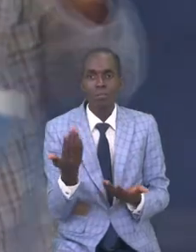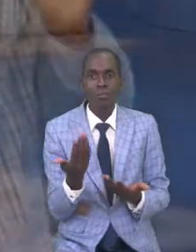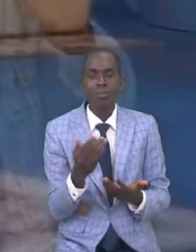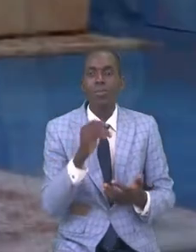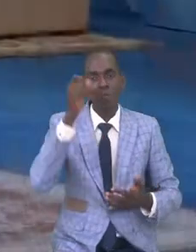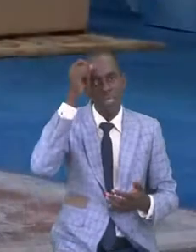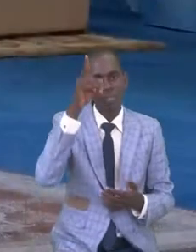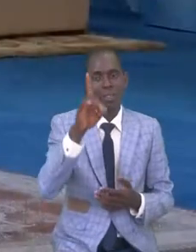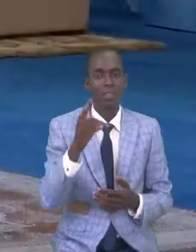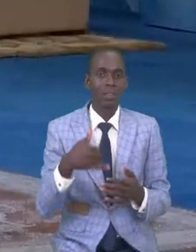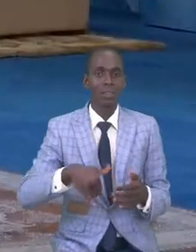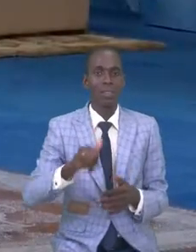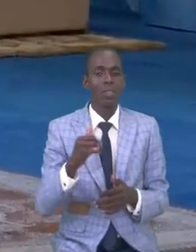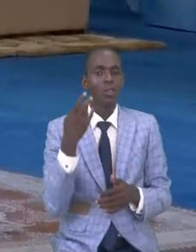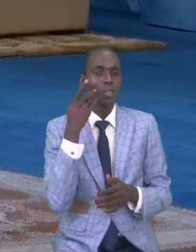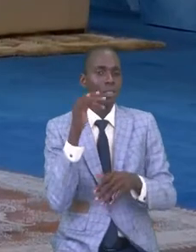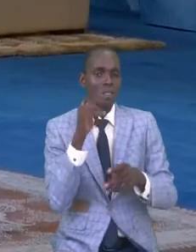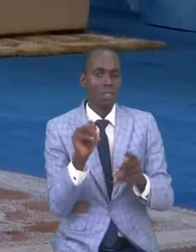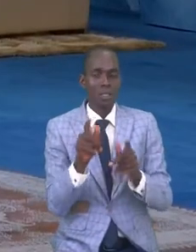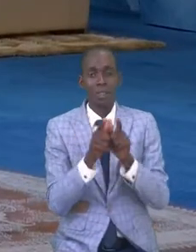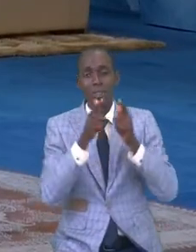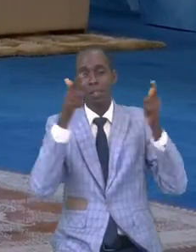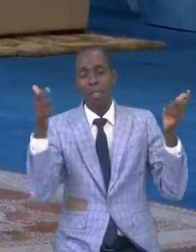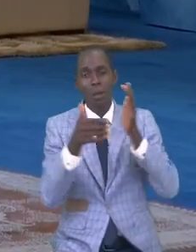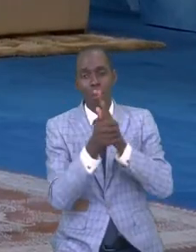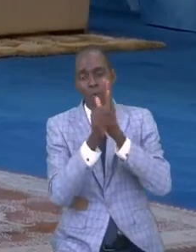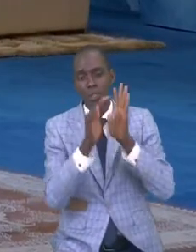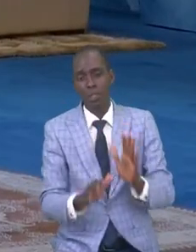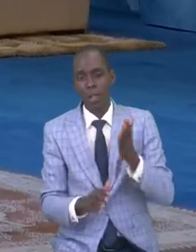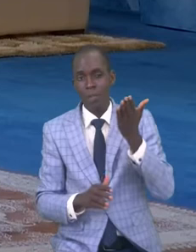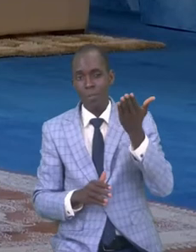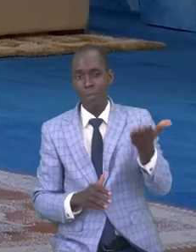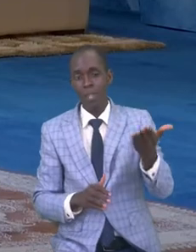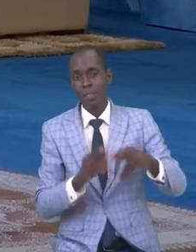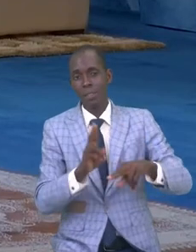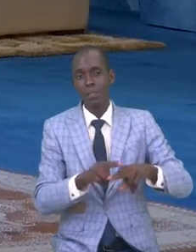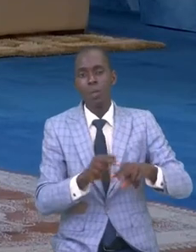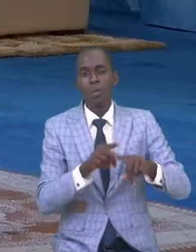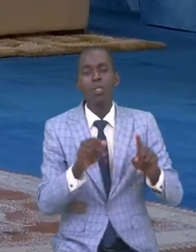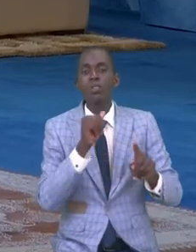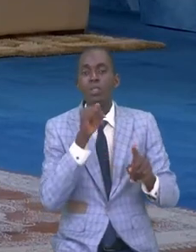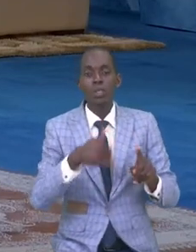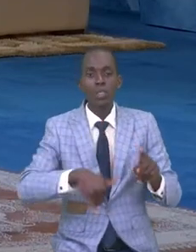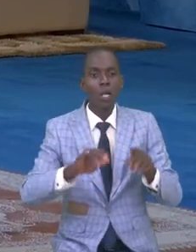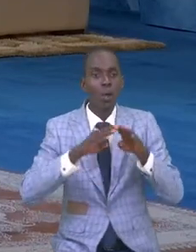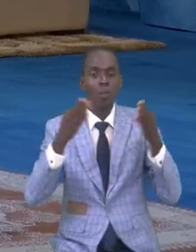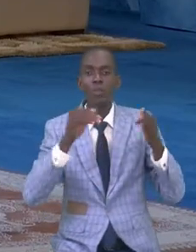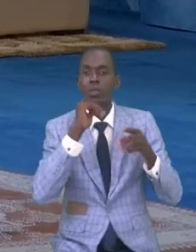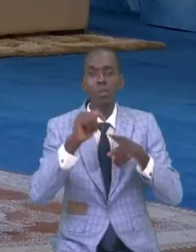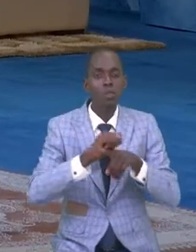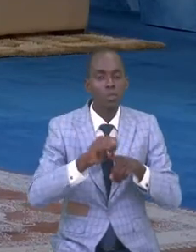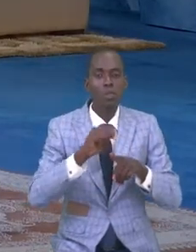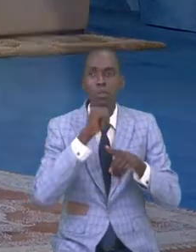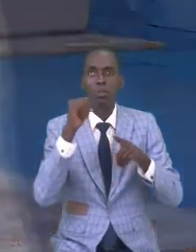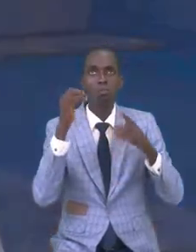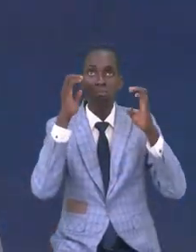great potential sitting down there, but it's unexposed, untrained,